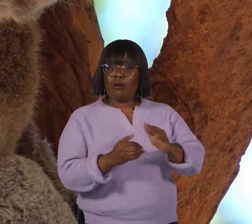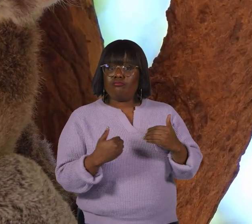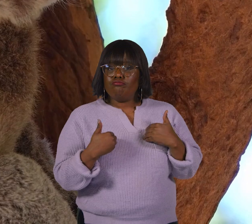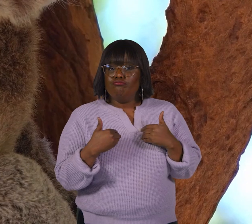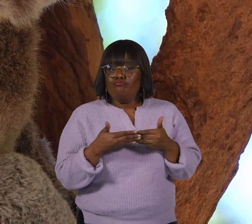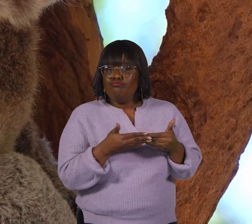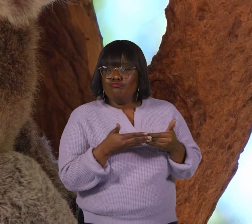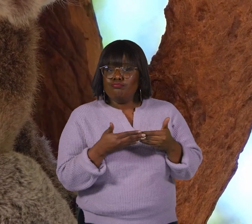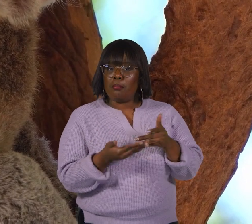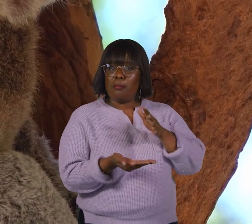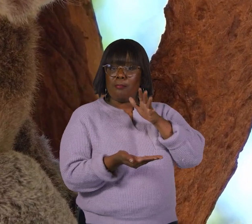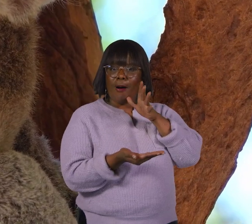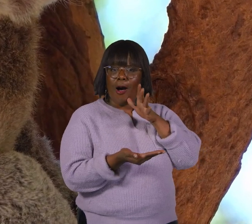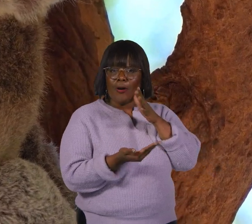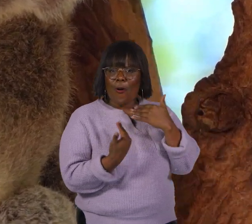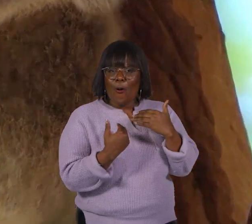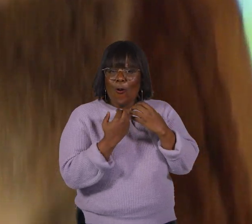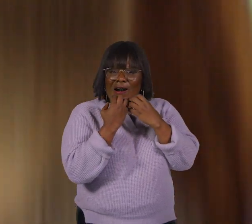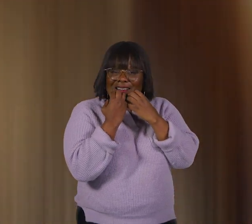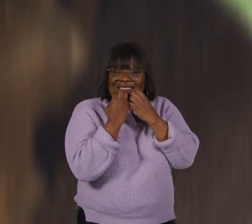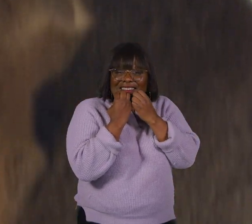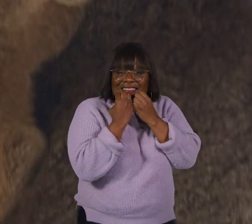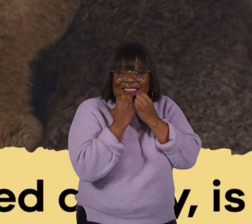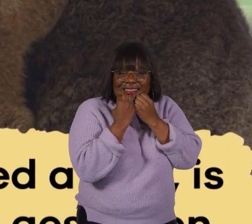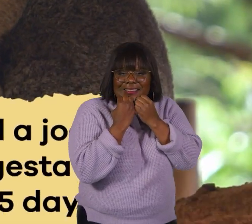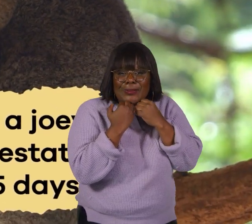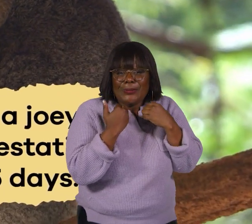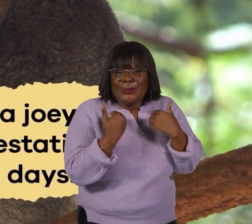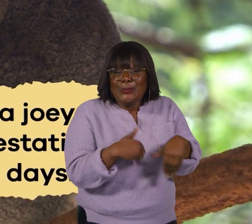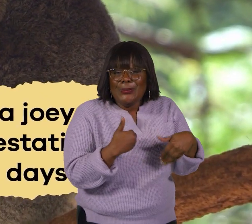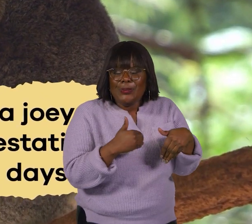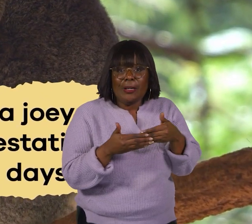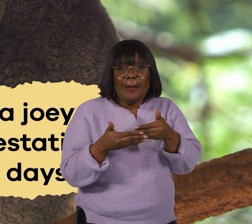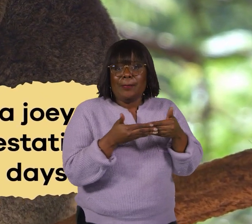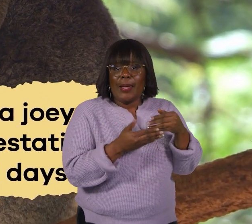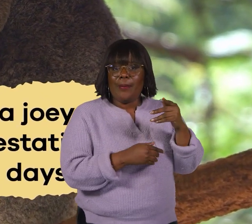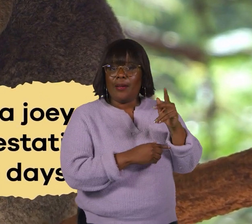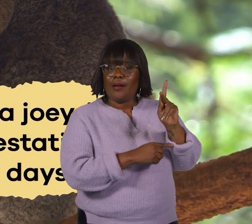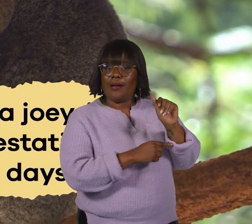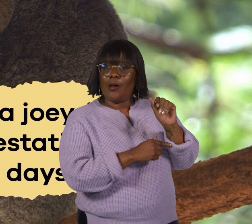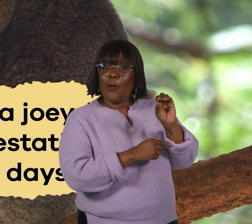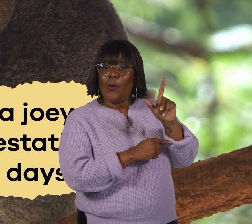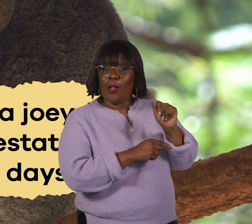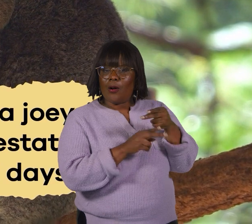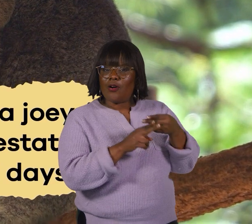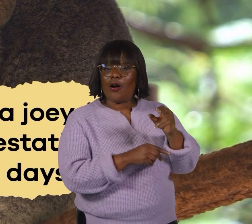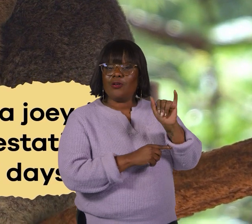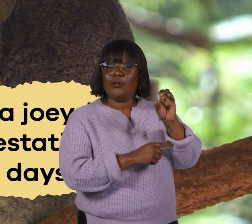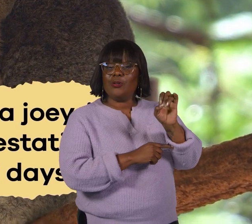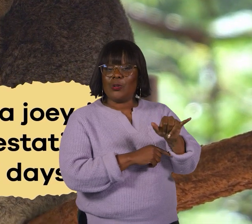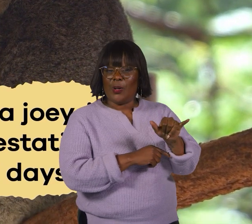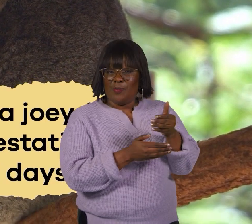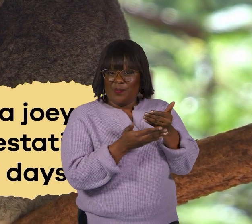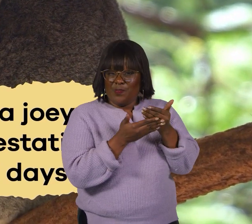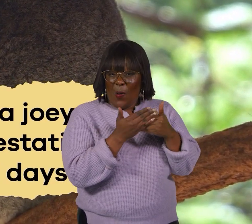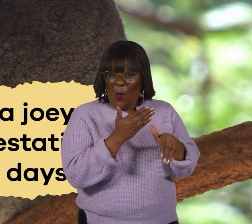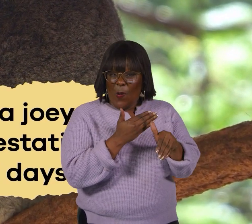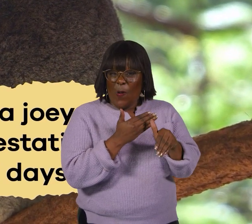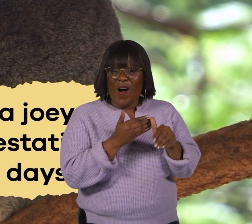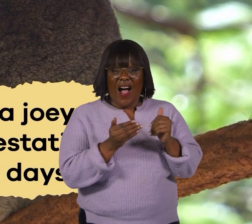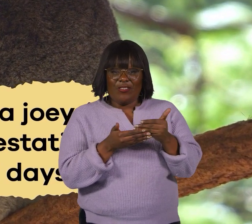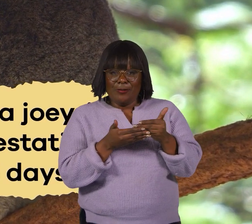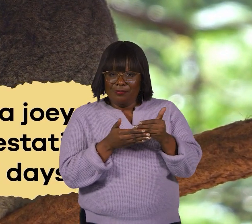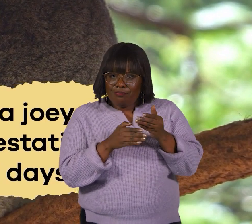koala mothers are extremely devoted. A baby koala, called a joey, is born after a short